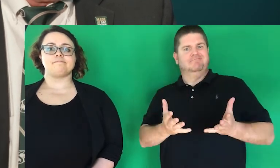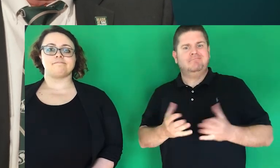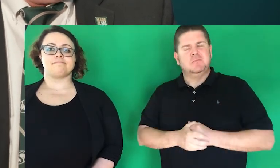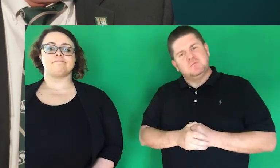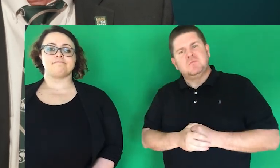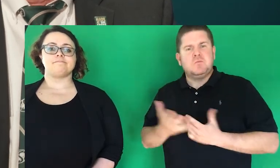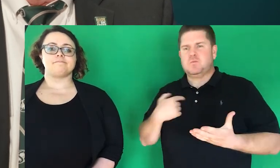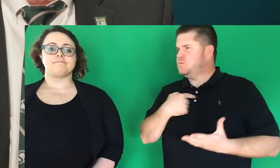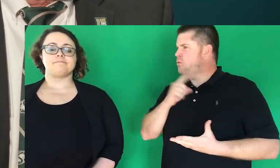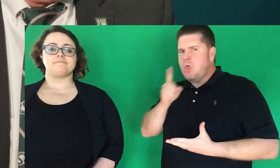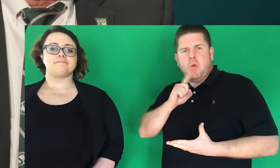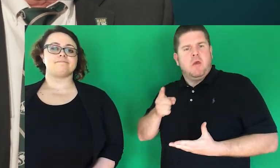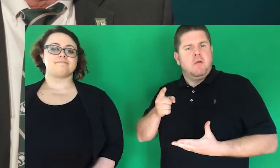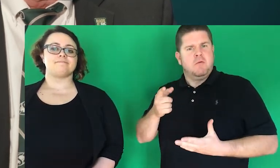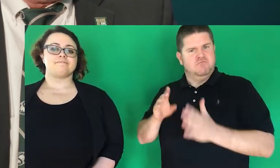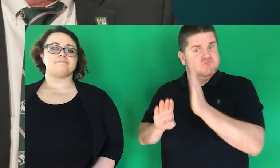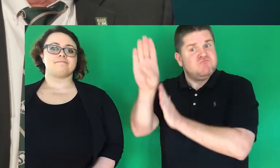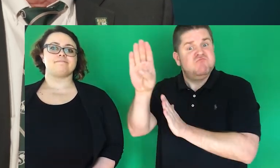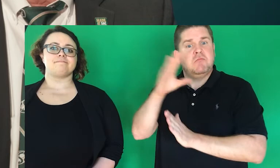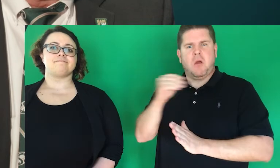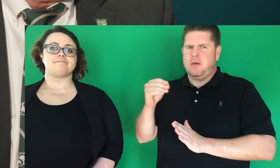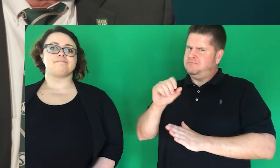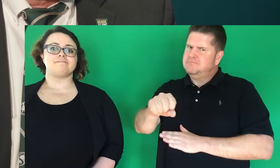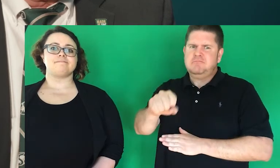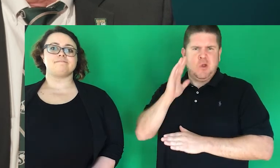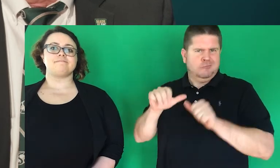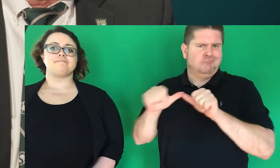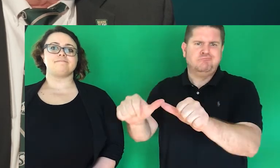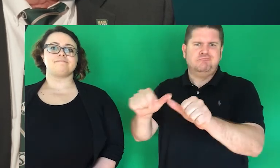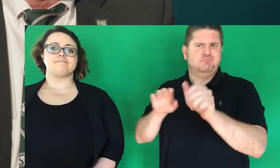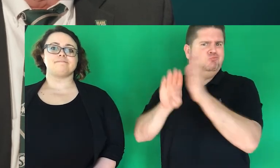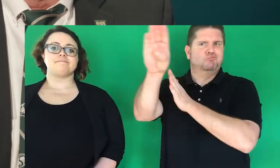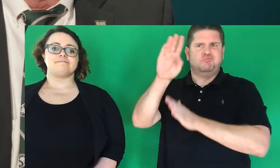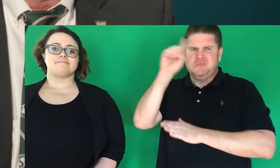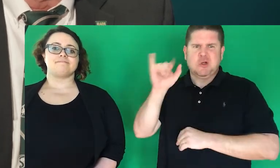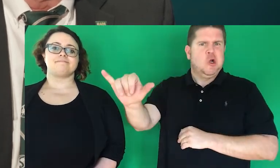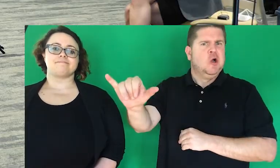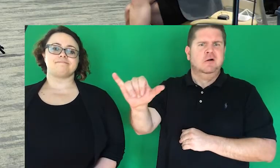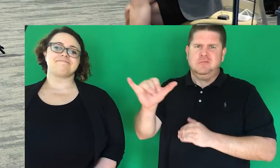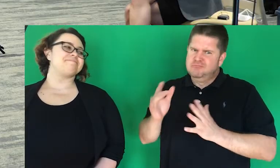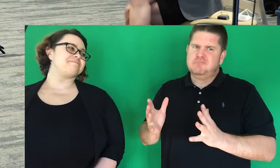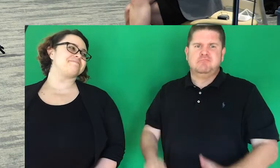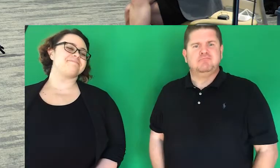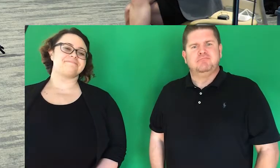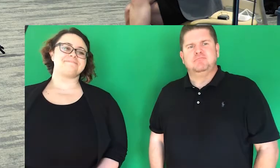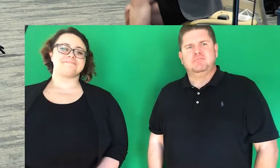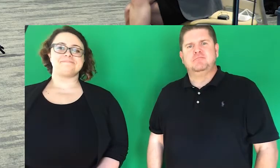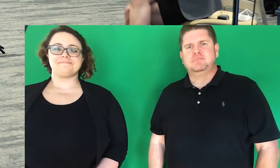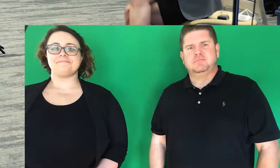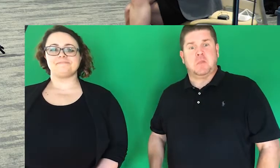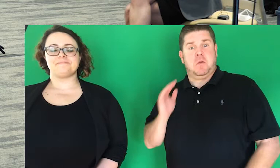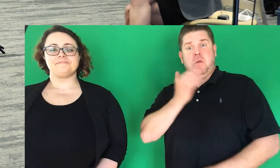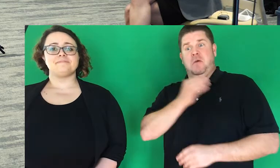we really are on the rise. And we're going to continue to rise forever. Our faculty come from some of the